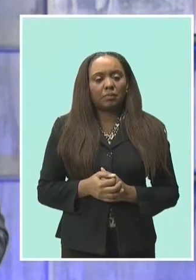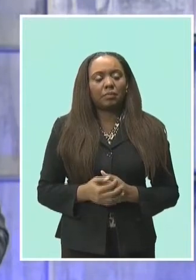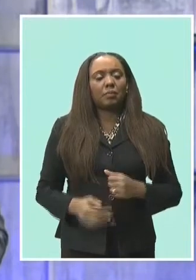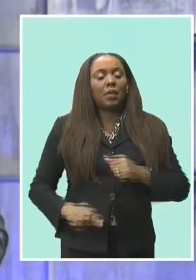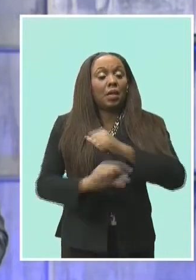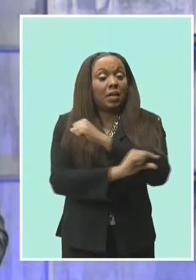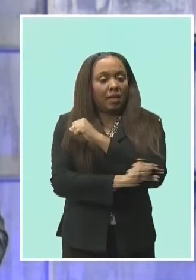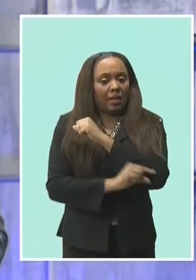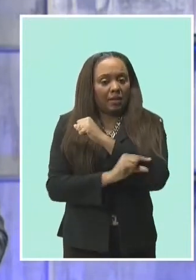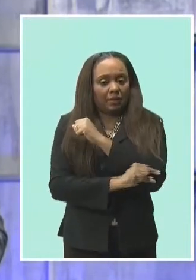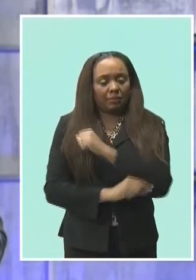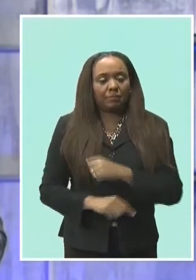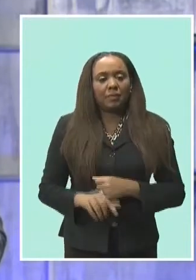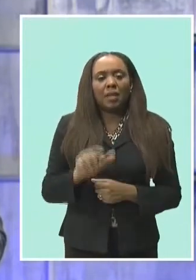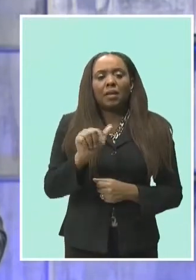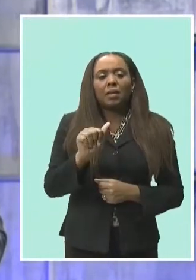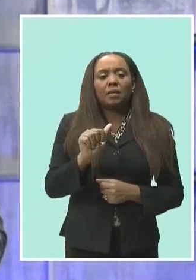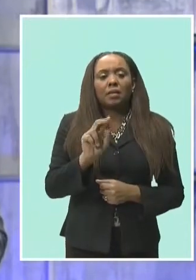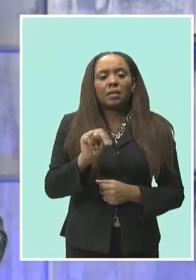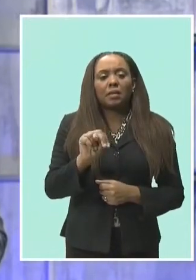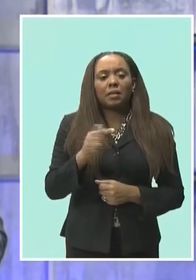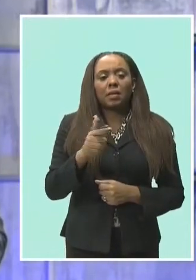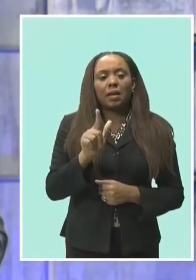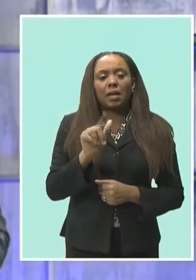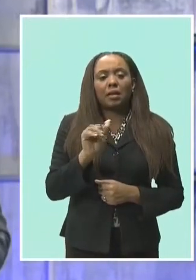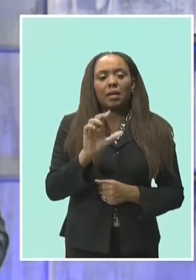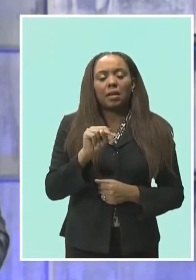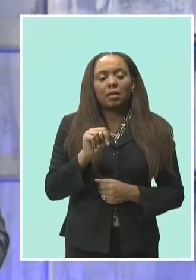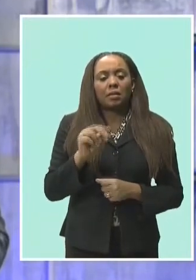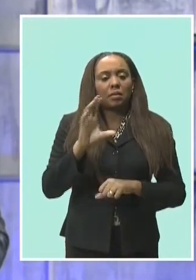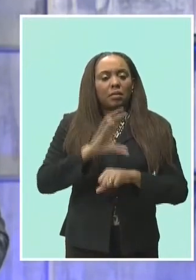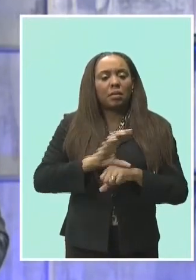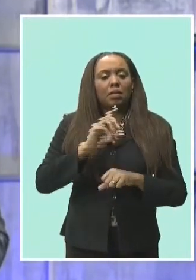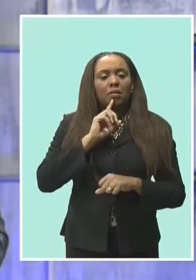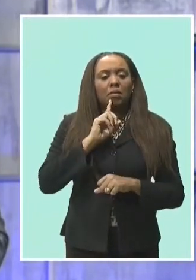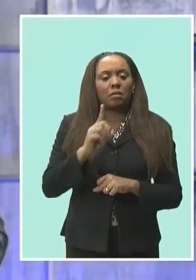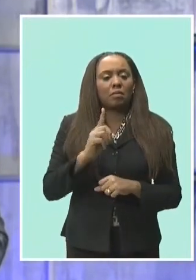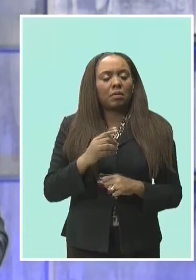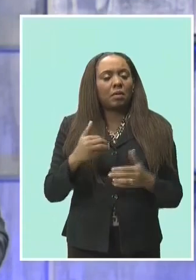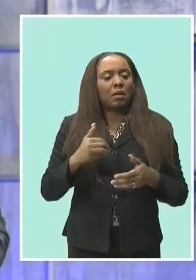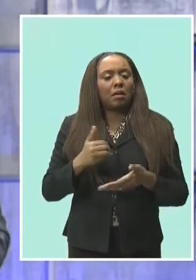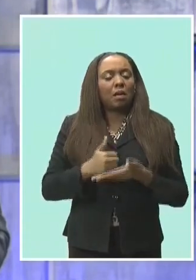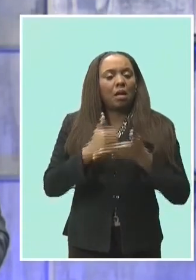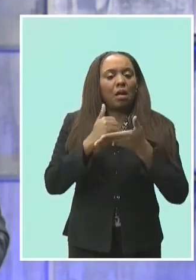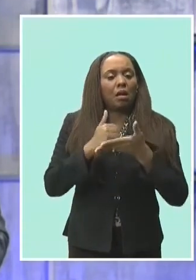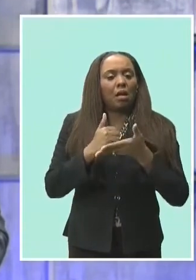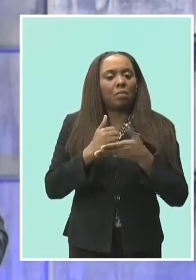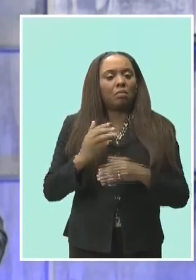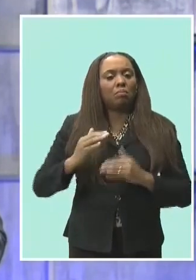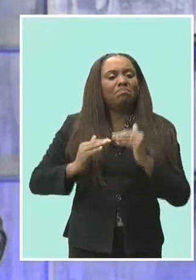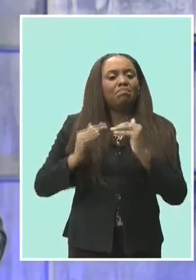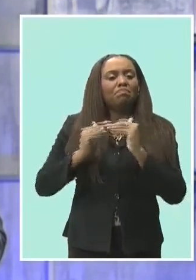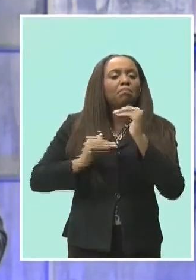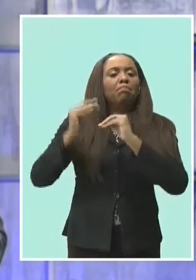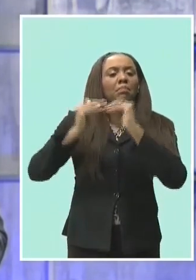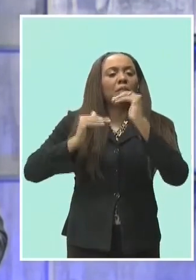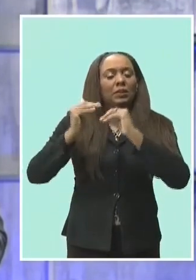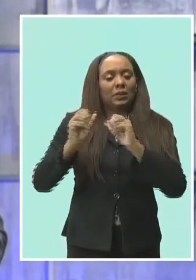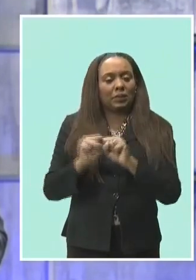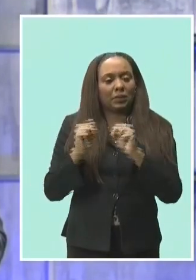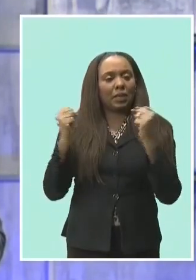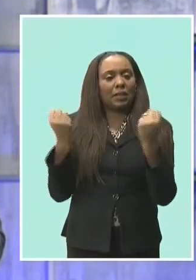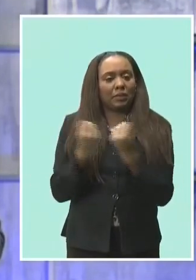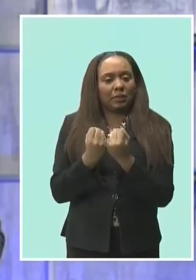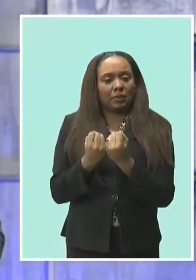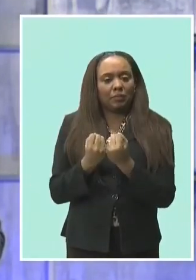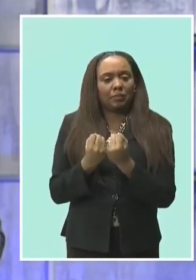been recognized by President David Granger for its role in building a cohesive society. Mr. Granger joined members of the All